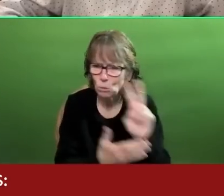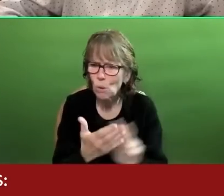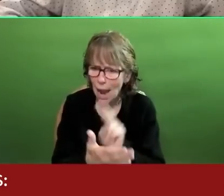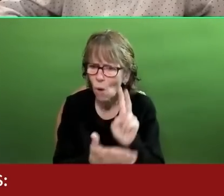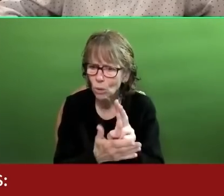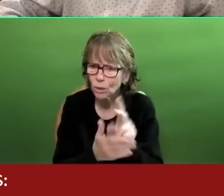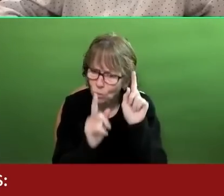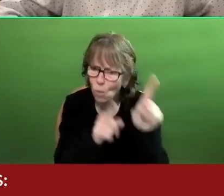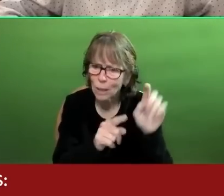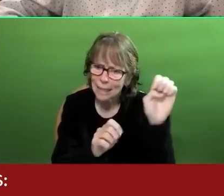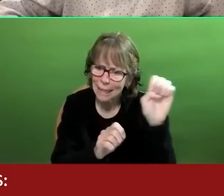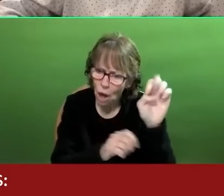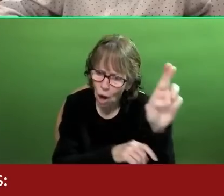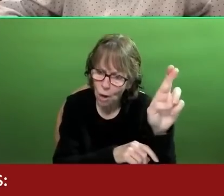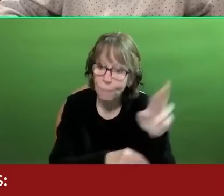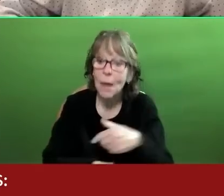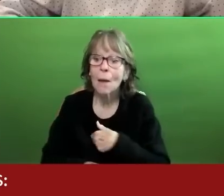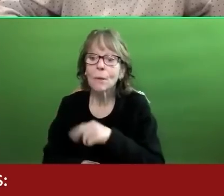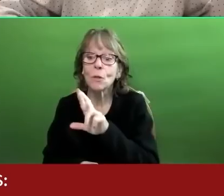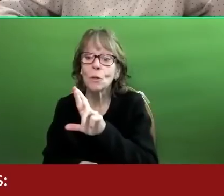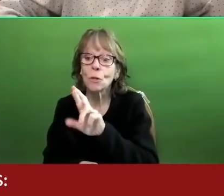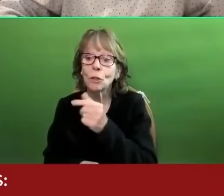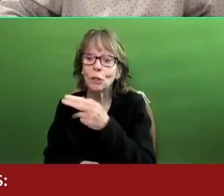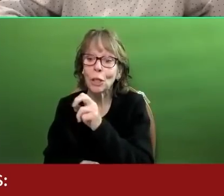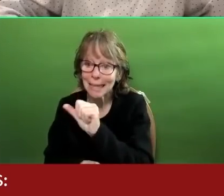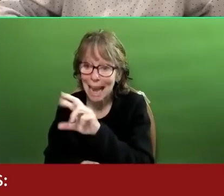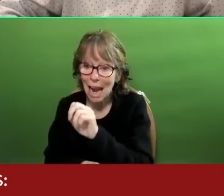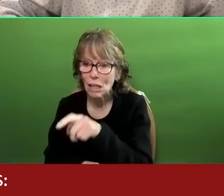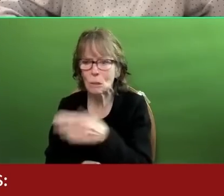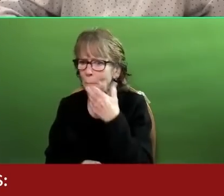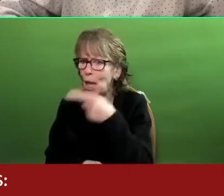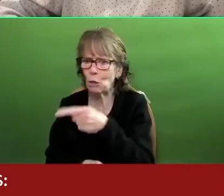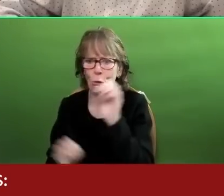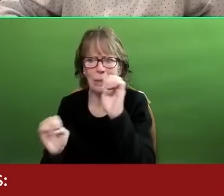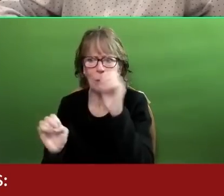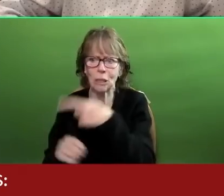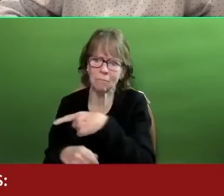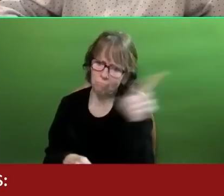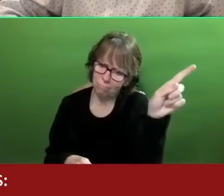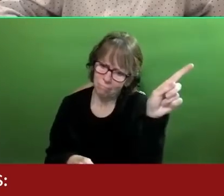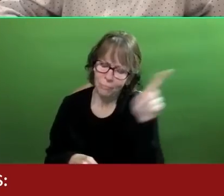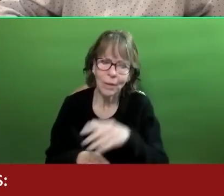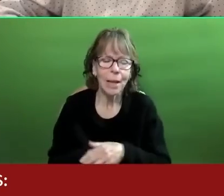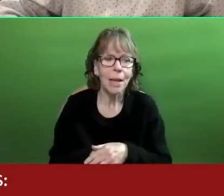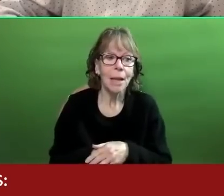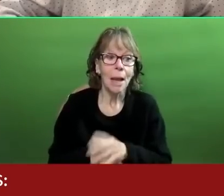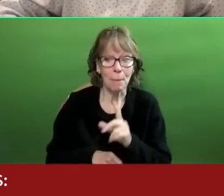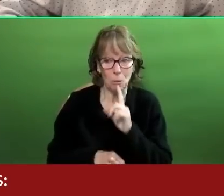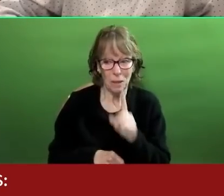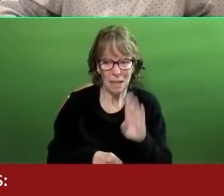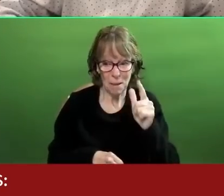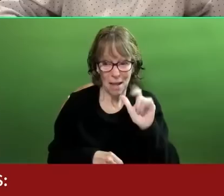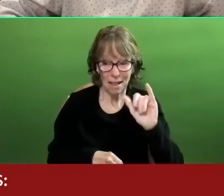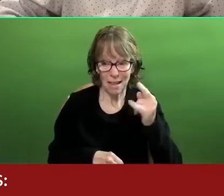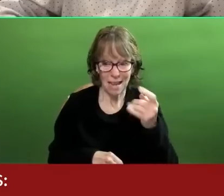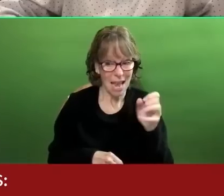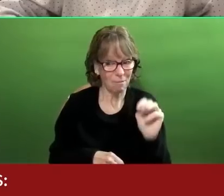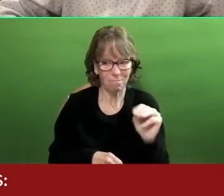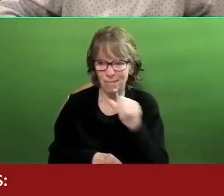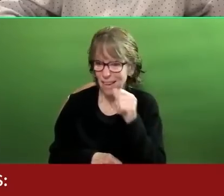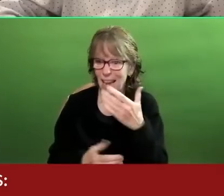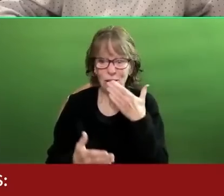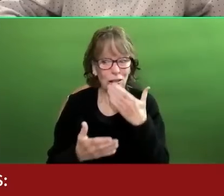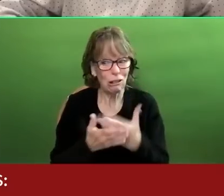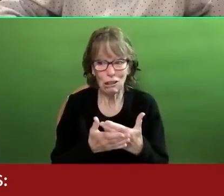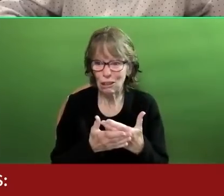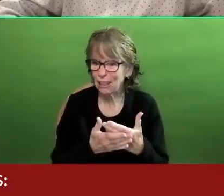care and an ER visit was recommended. The reality is that I've not received the best care up here in Bellingham because of my